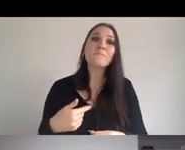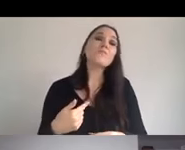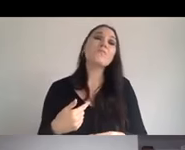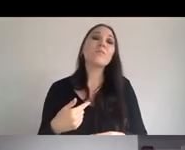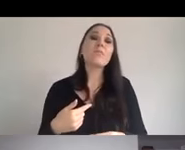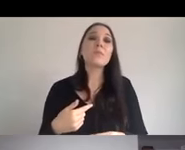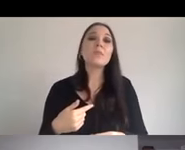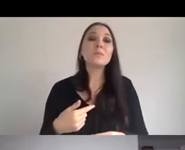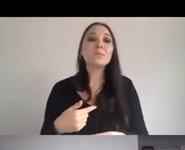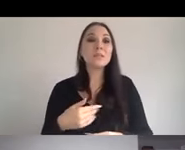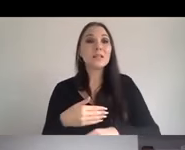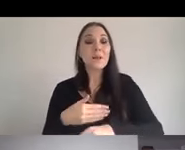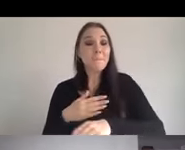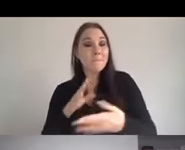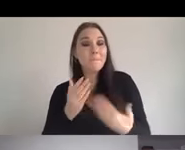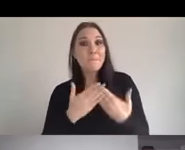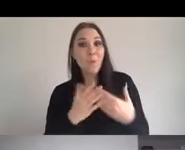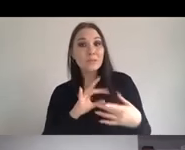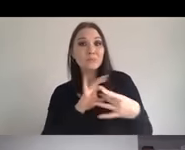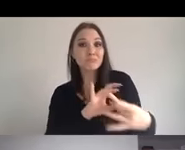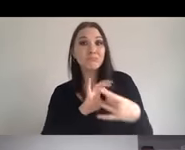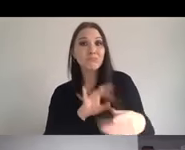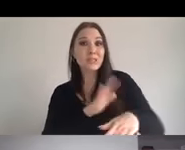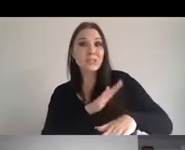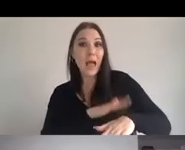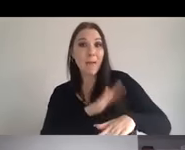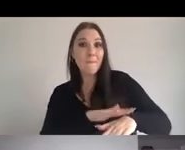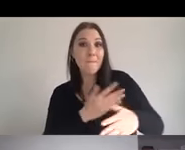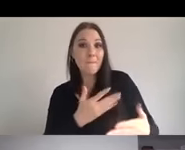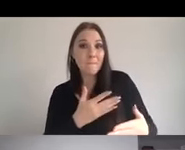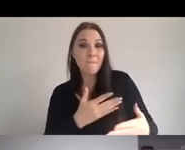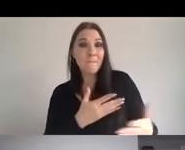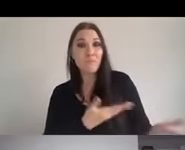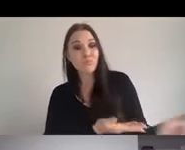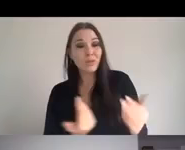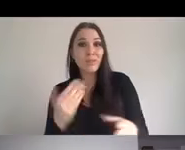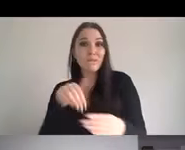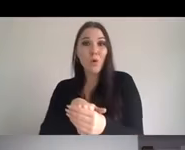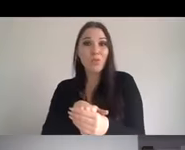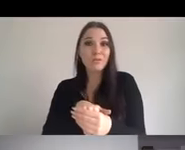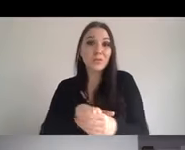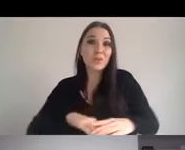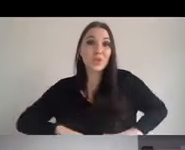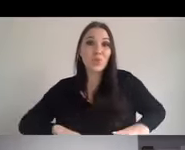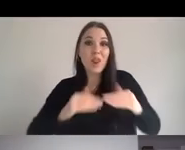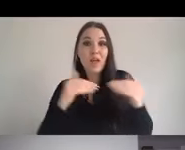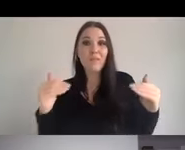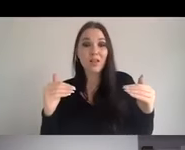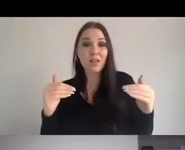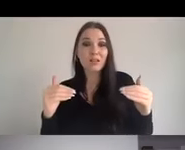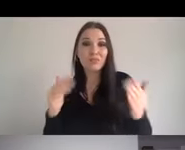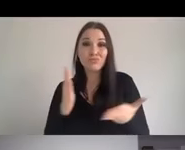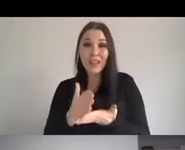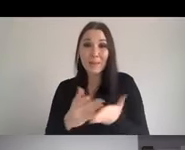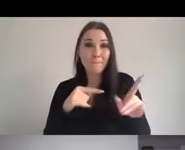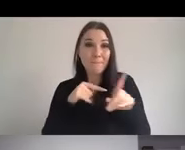is you're spending more time with someone, hiring someone maybe more junior or mid-level, and bringing them in So I suppose it really depends